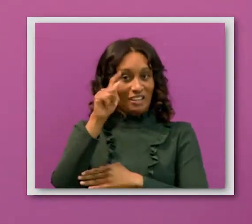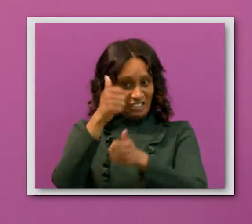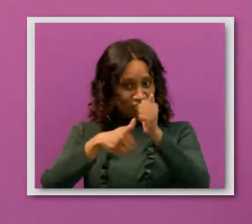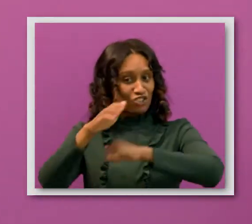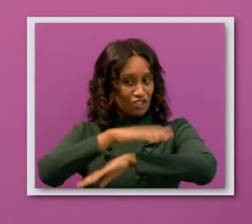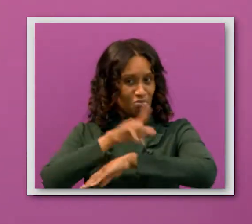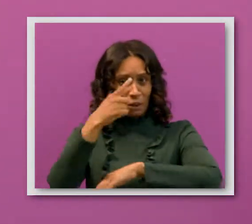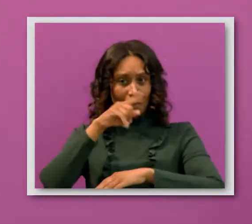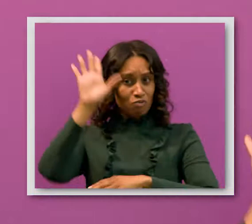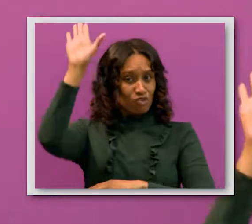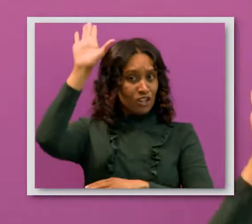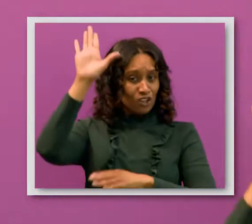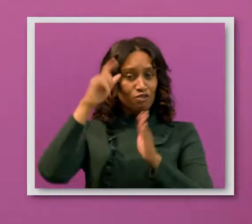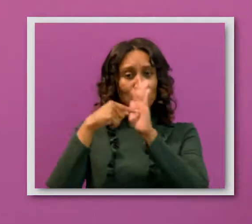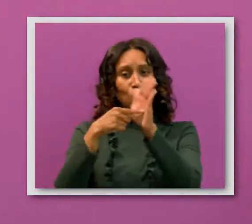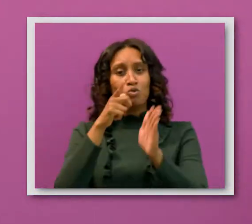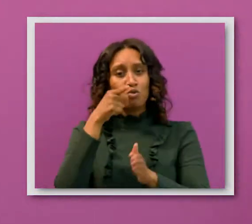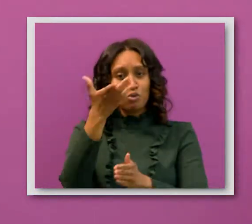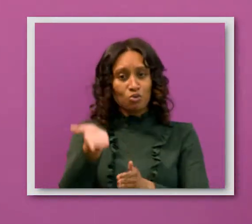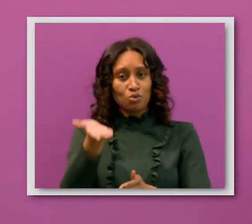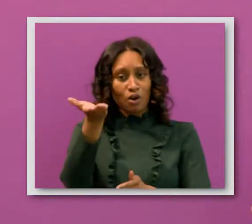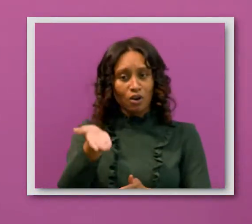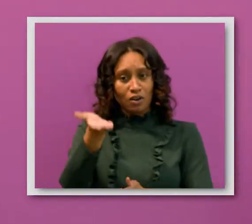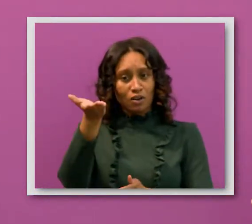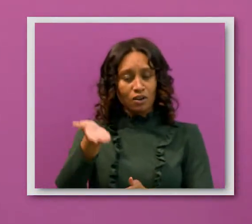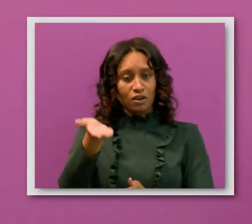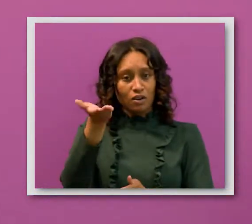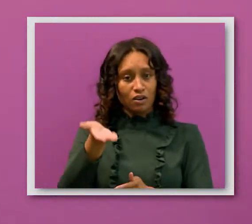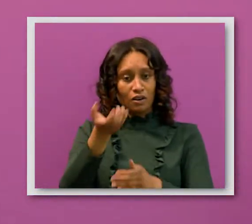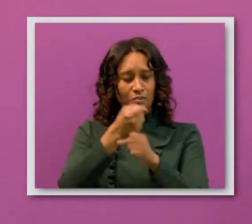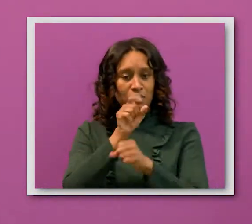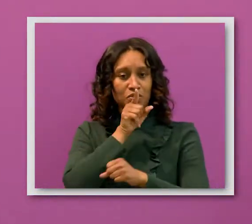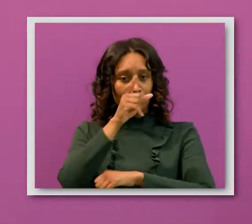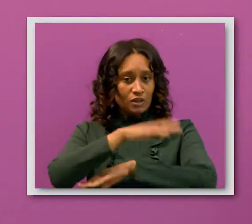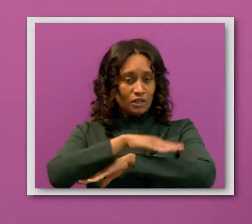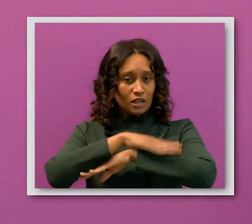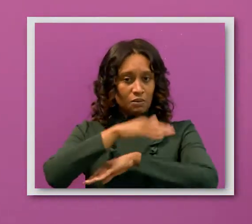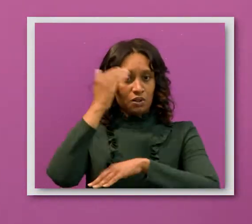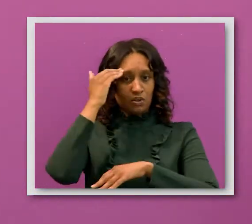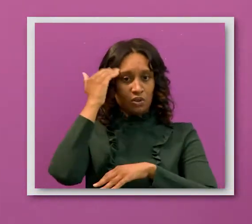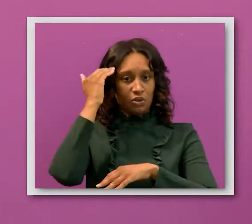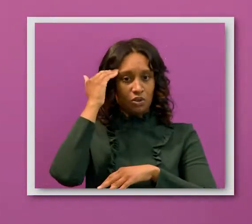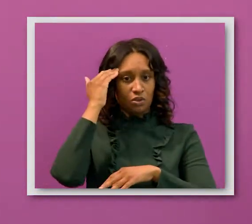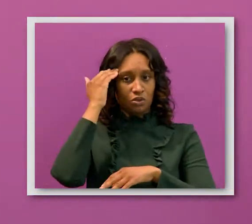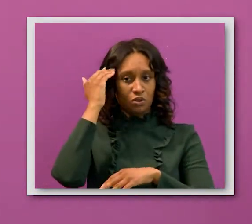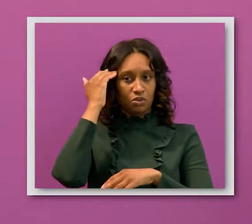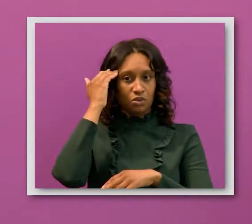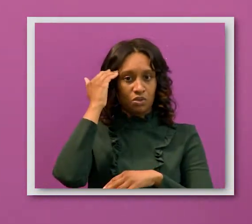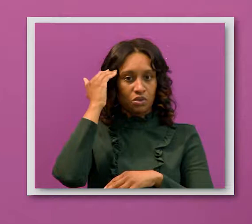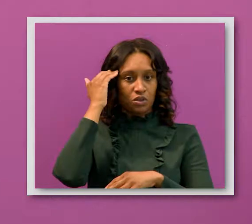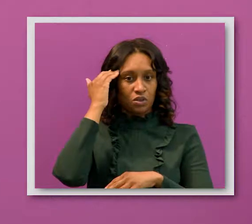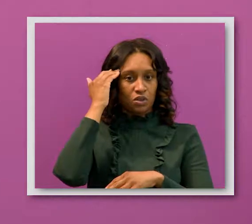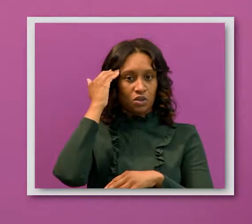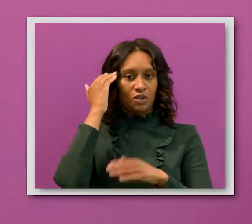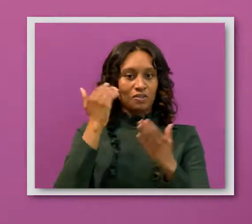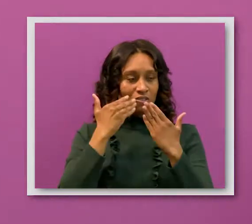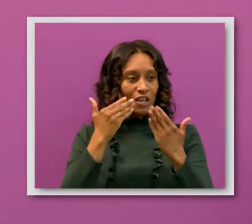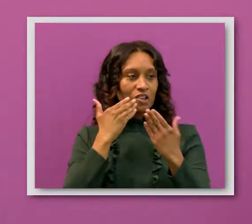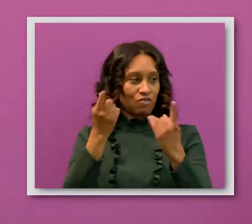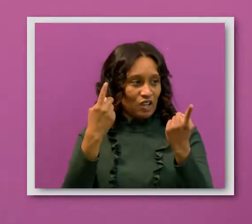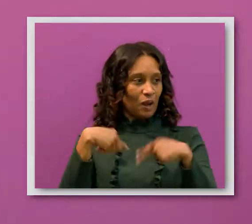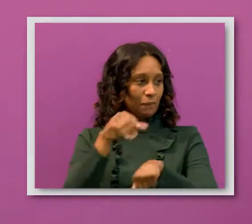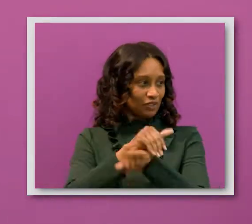Facilitators, do you mind raising your hands, making sure your table knows who you are? Thank you for being here